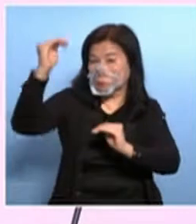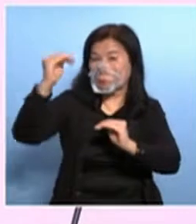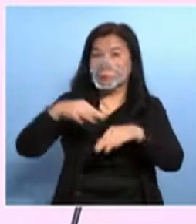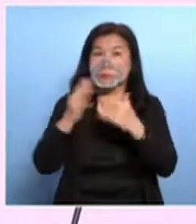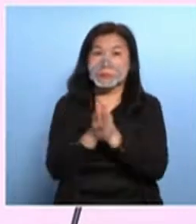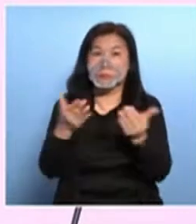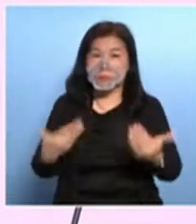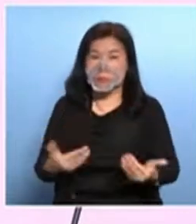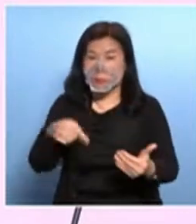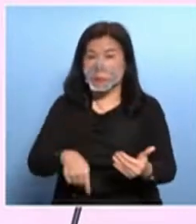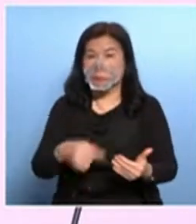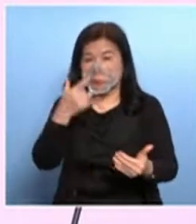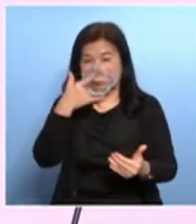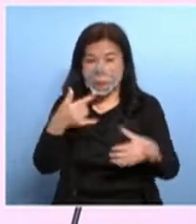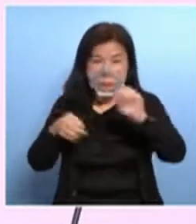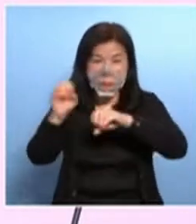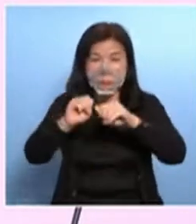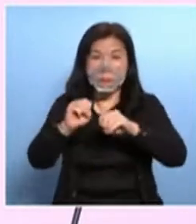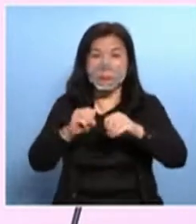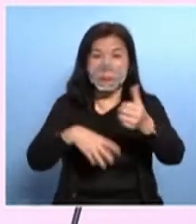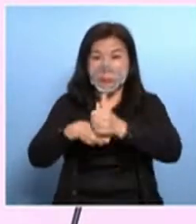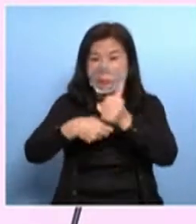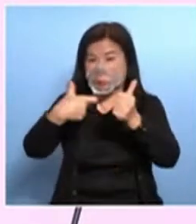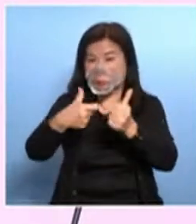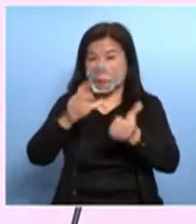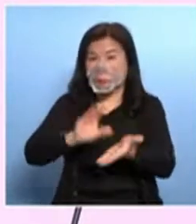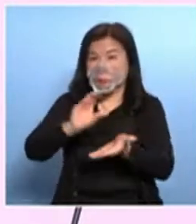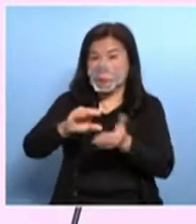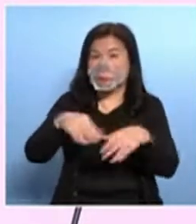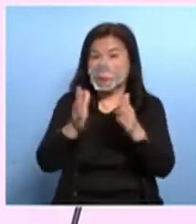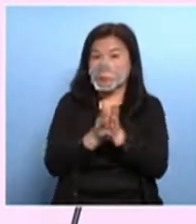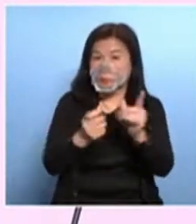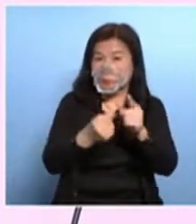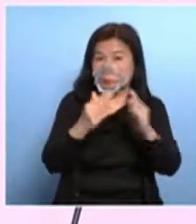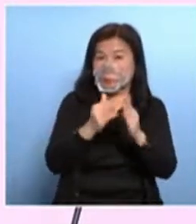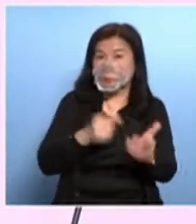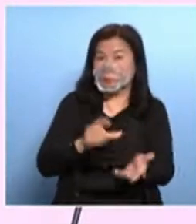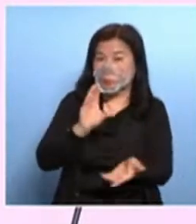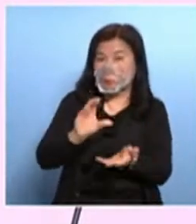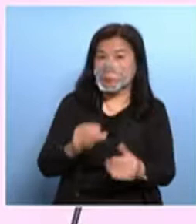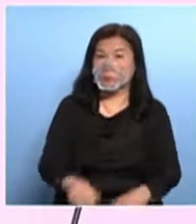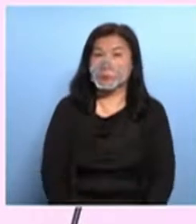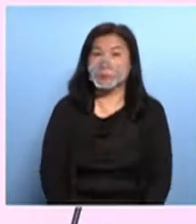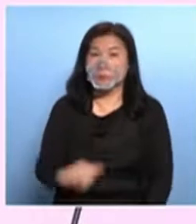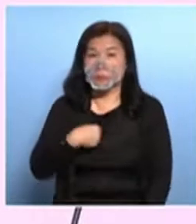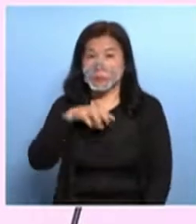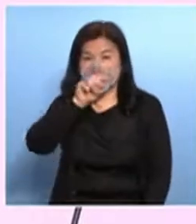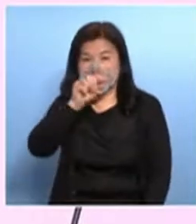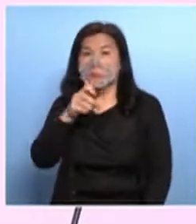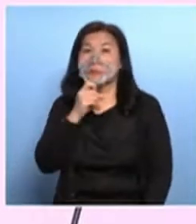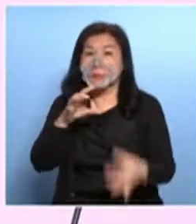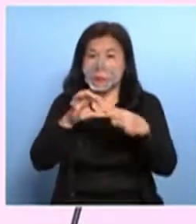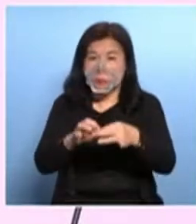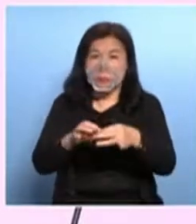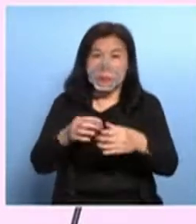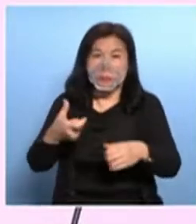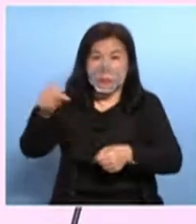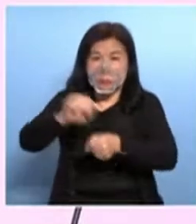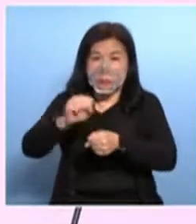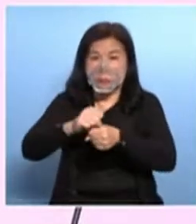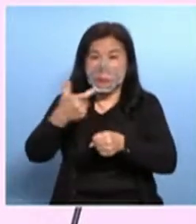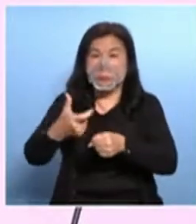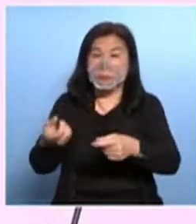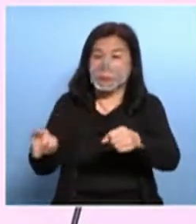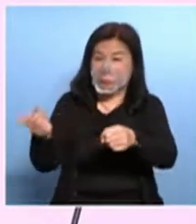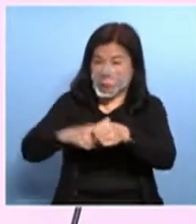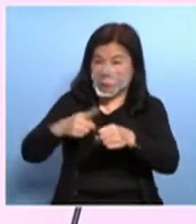Currently, these institutions are receiving an annual subsidy under the ITF. I announced that the amount of subsidy be doubled